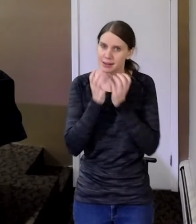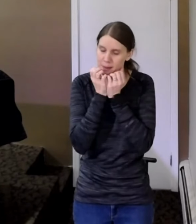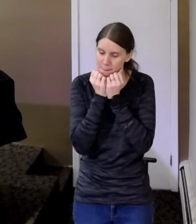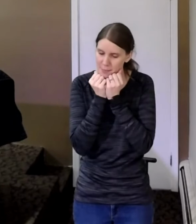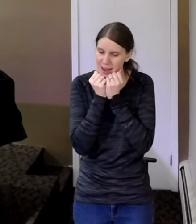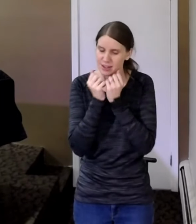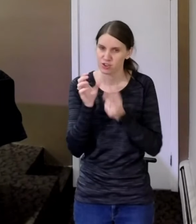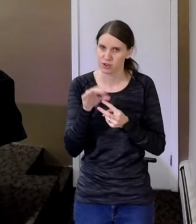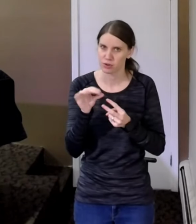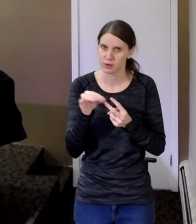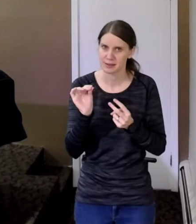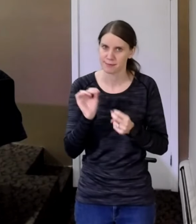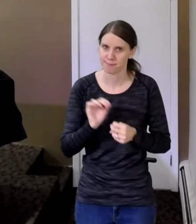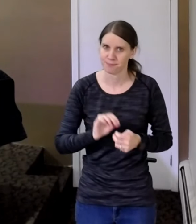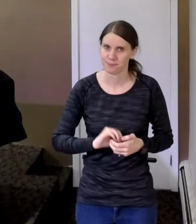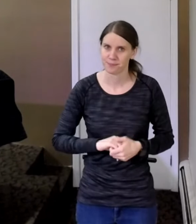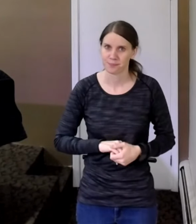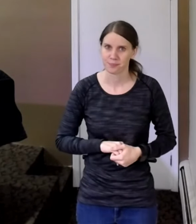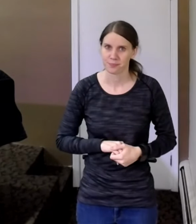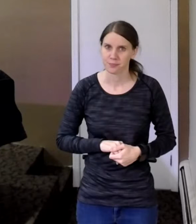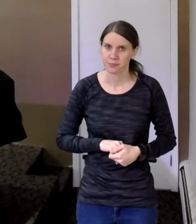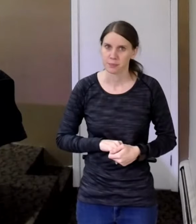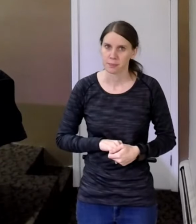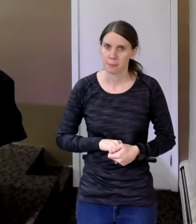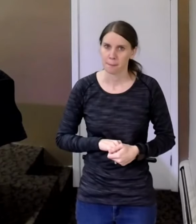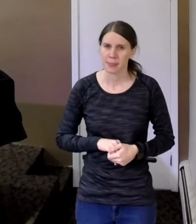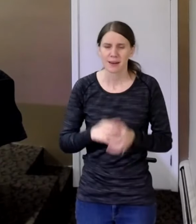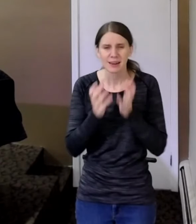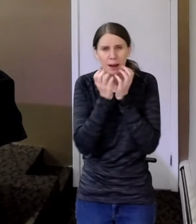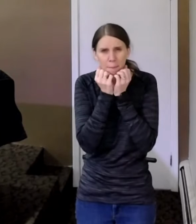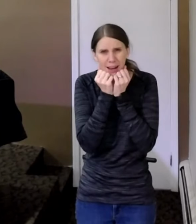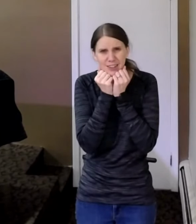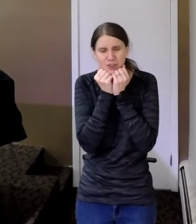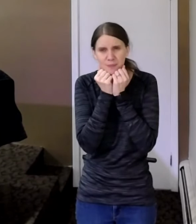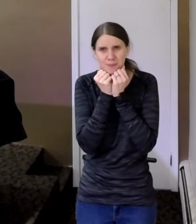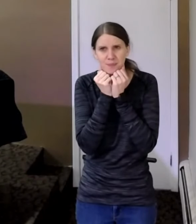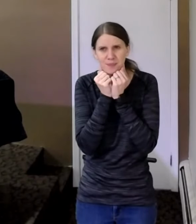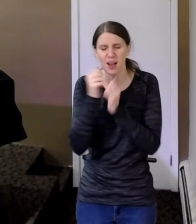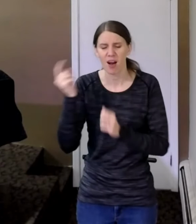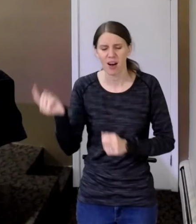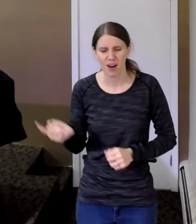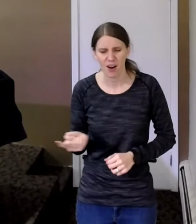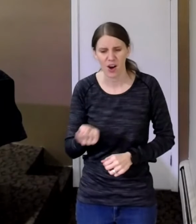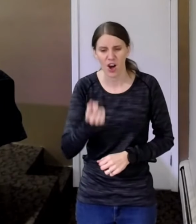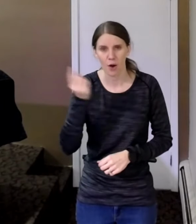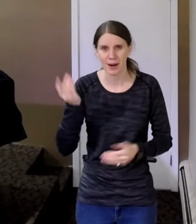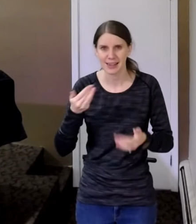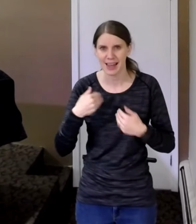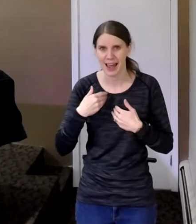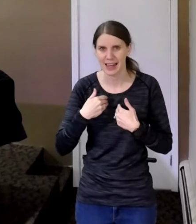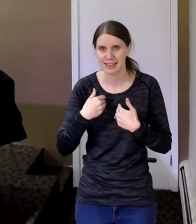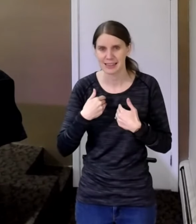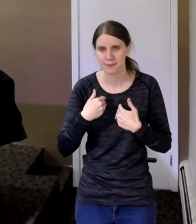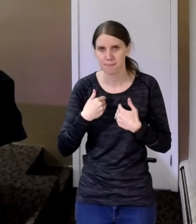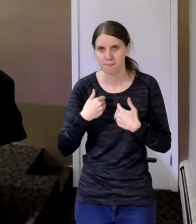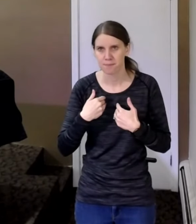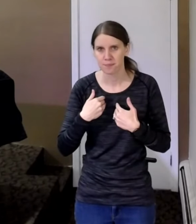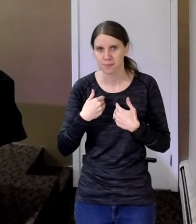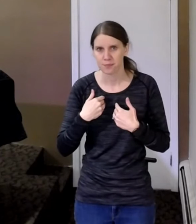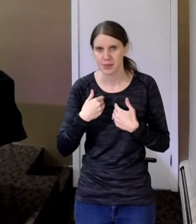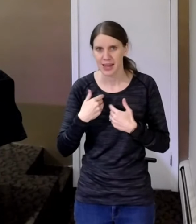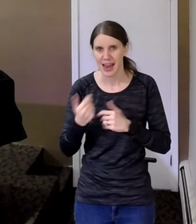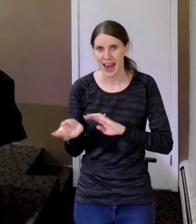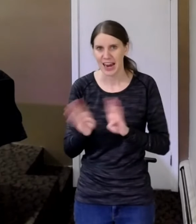choice. You see, compassion always includes an